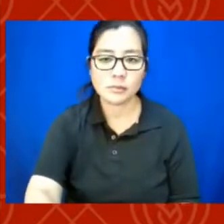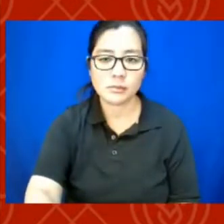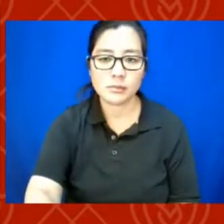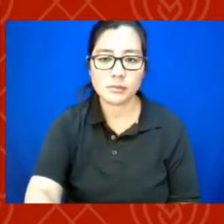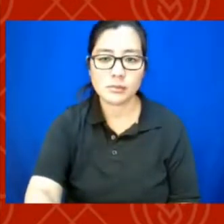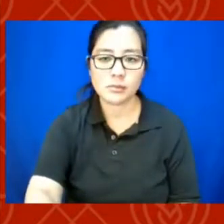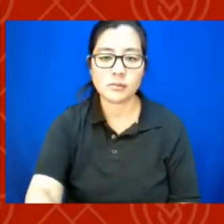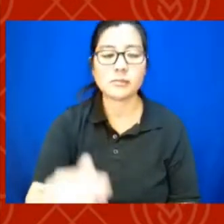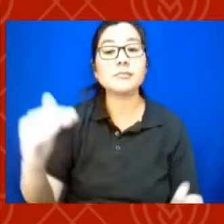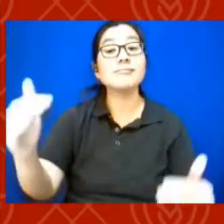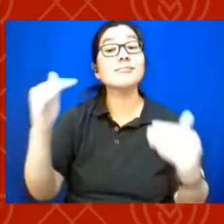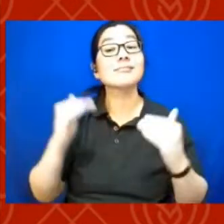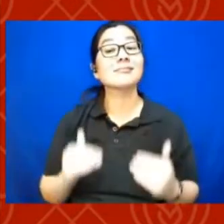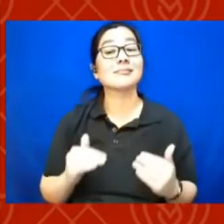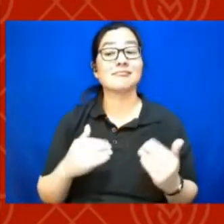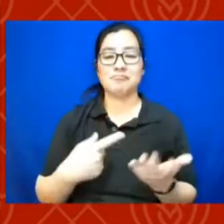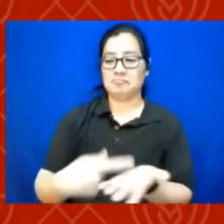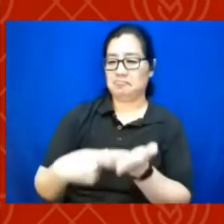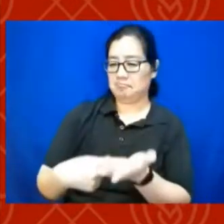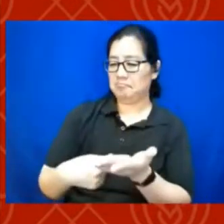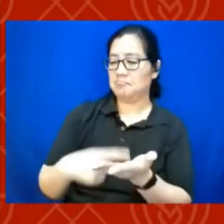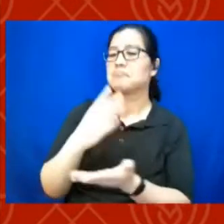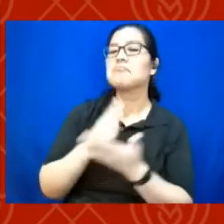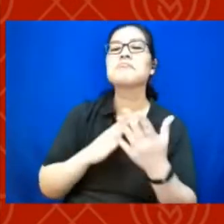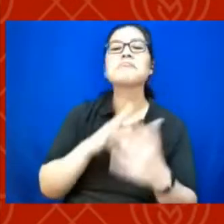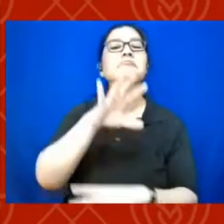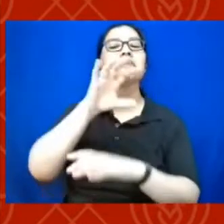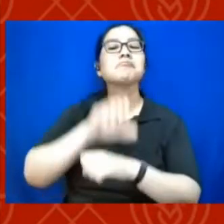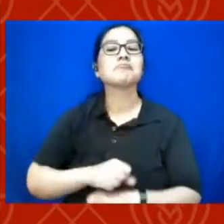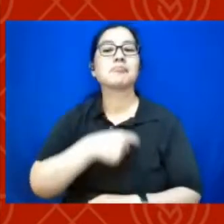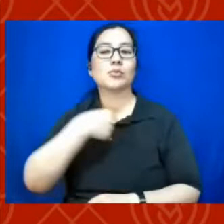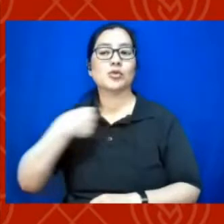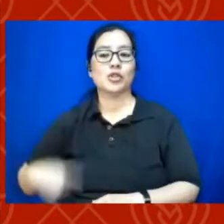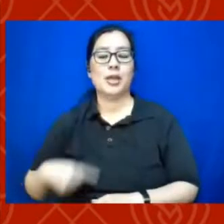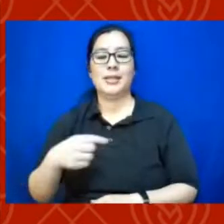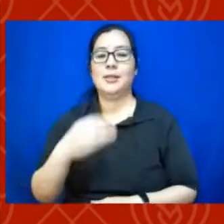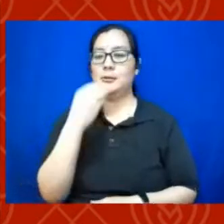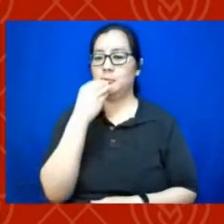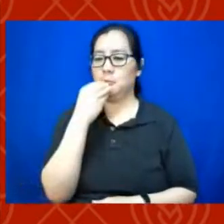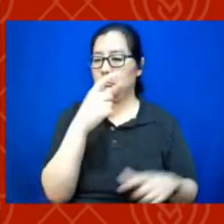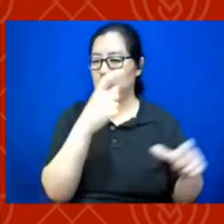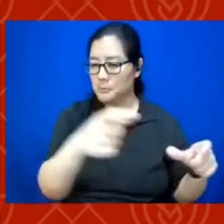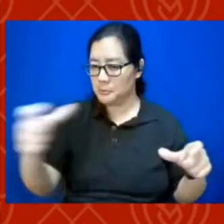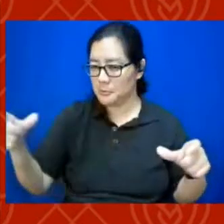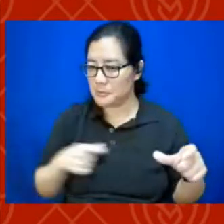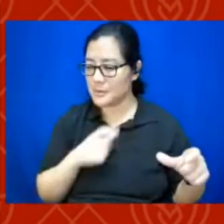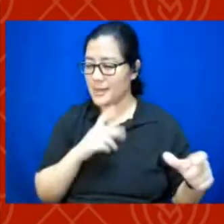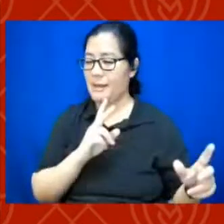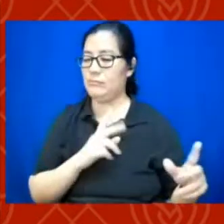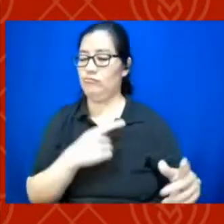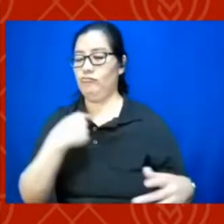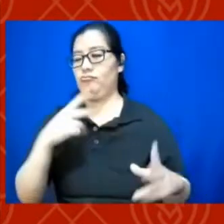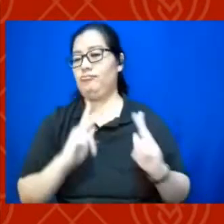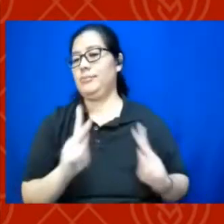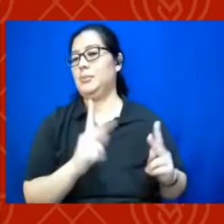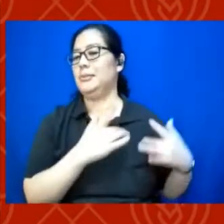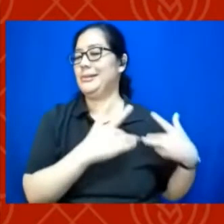Now we'll be talking about some traditional Chinese dishes that people typically eat during the New Year.